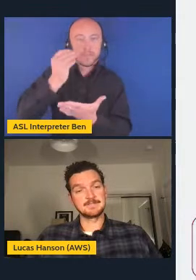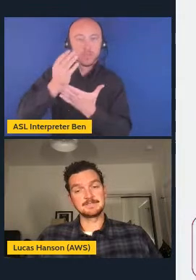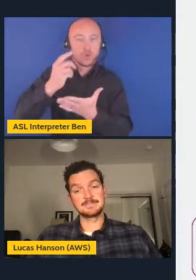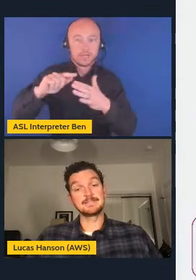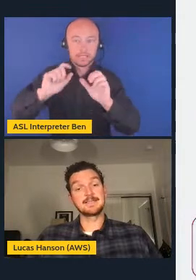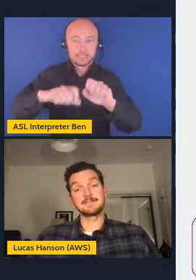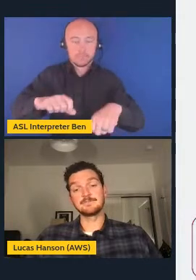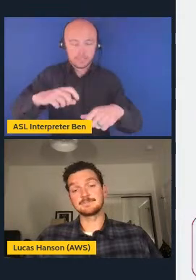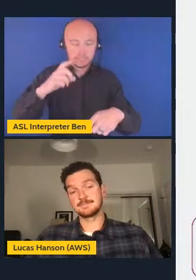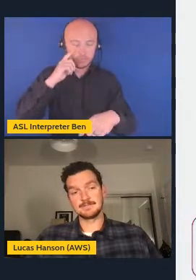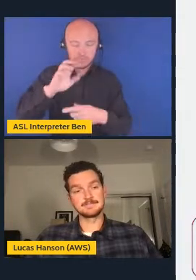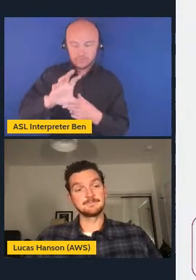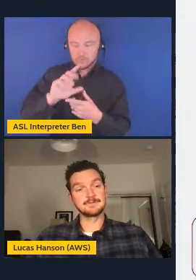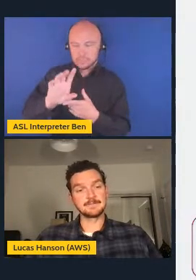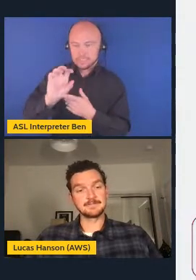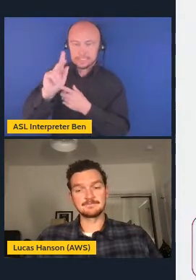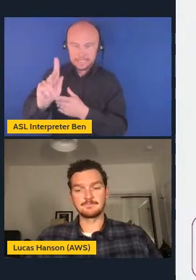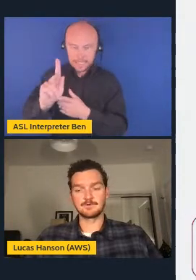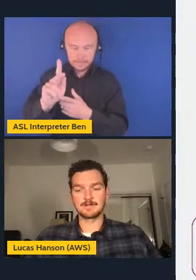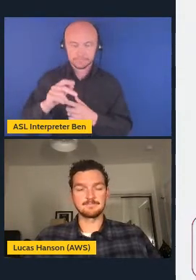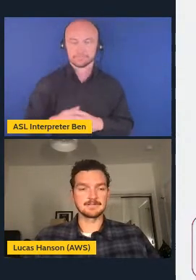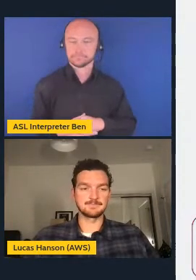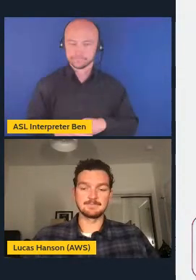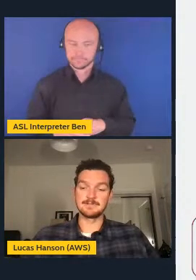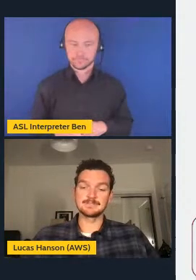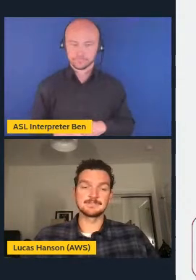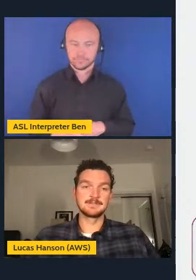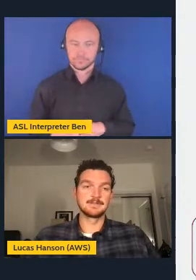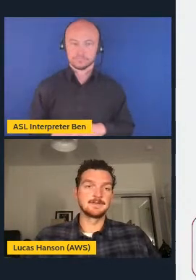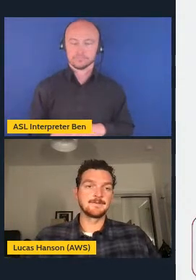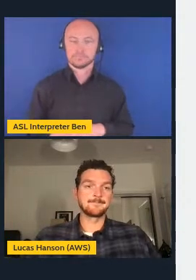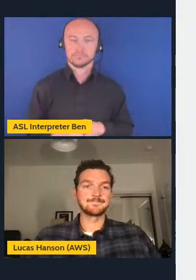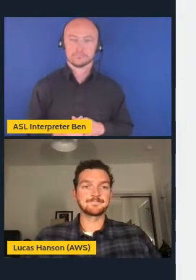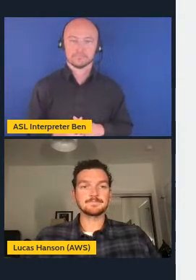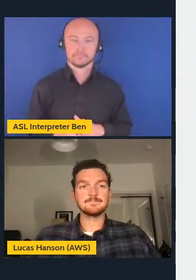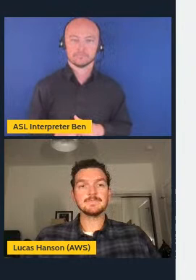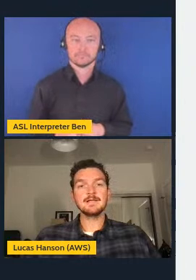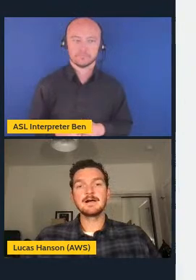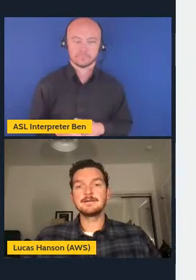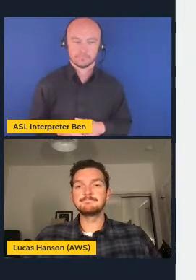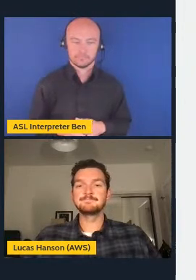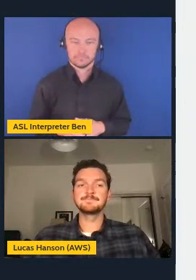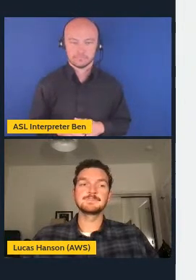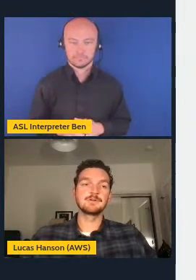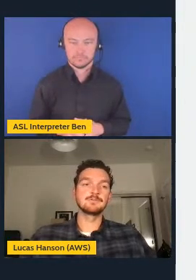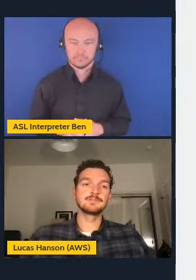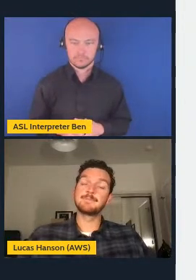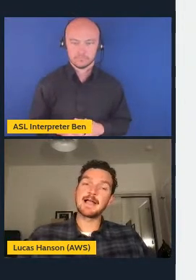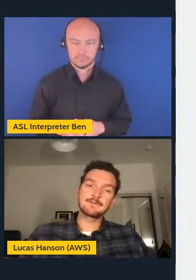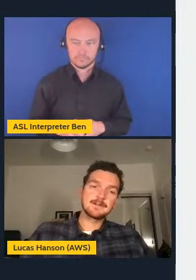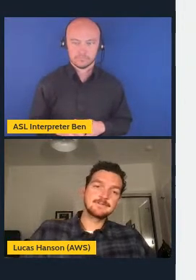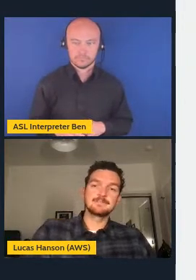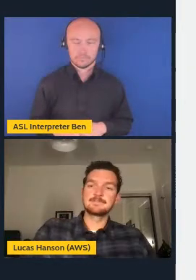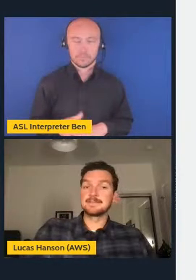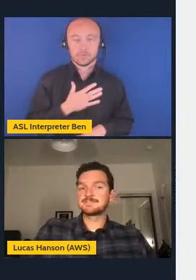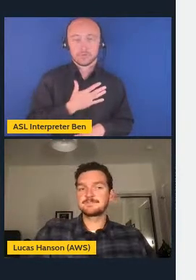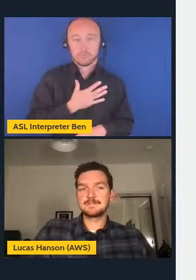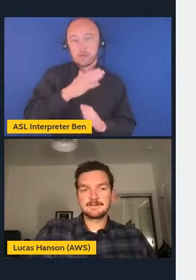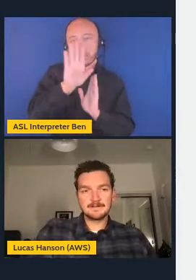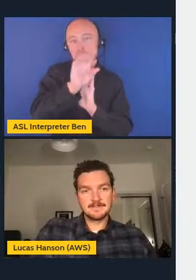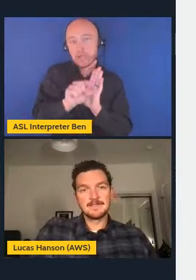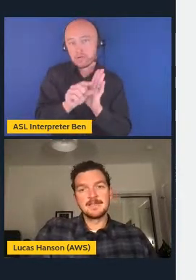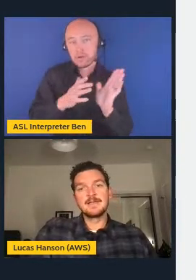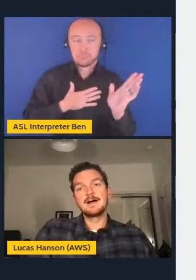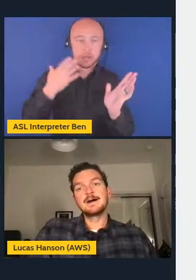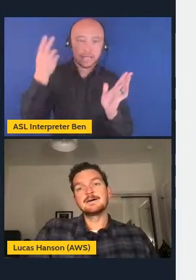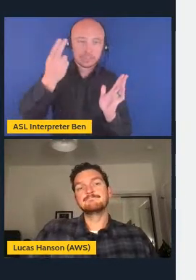as the CDK goes into building more complex pipelines. So a little background and a little history